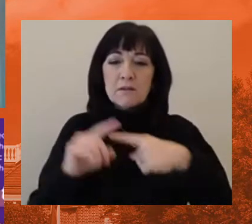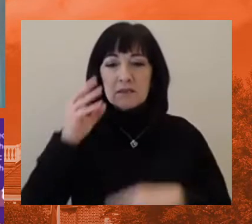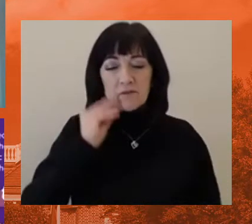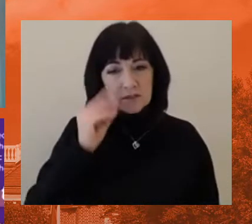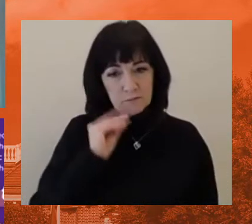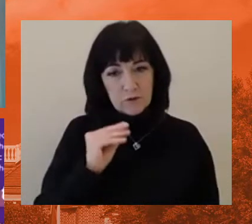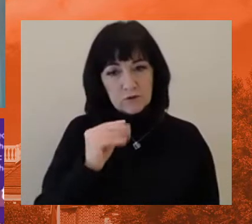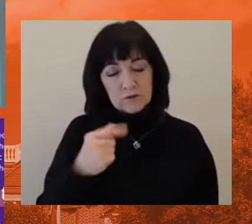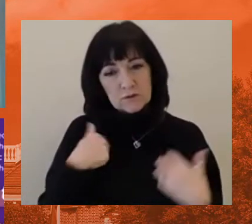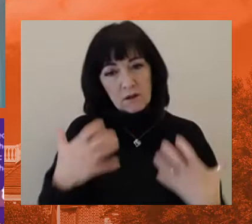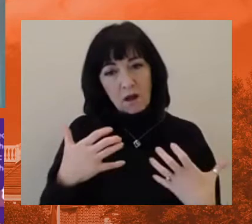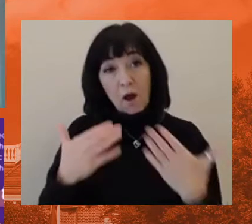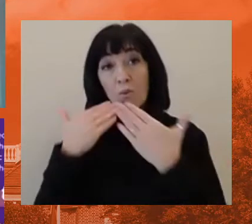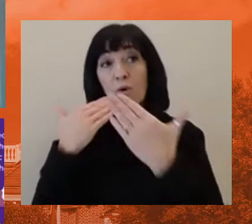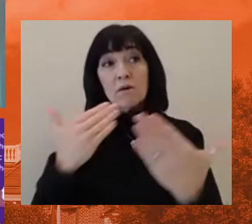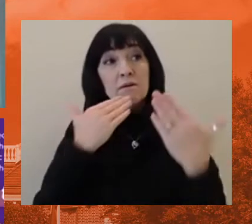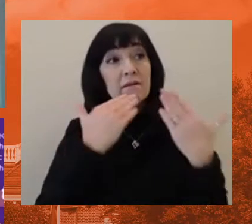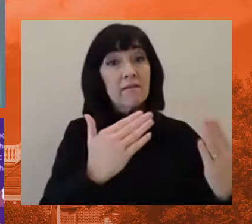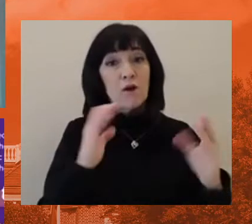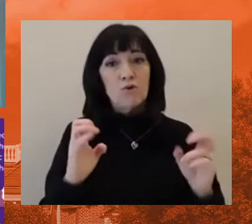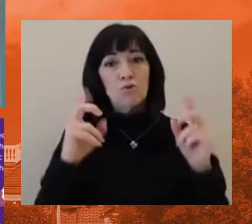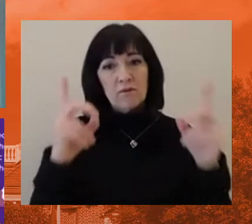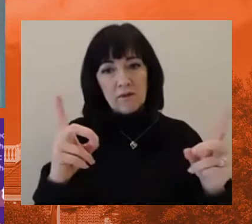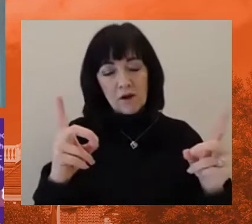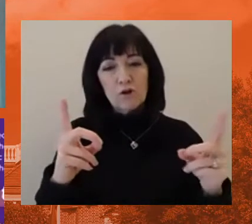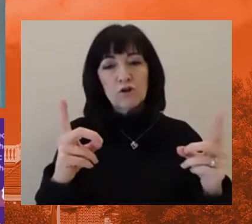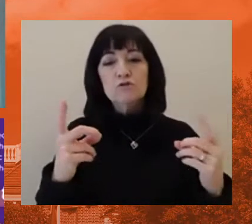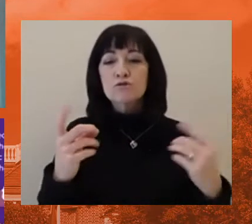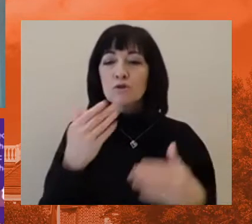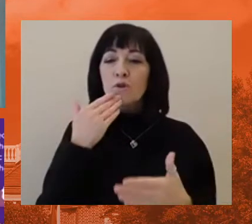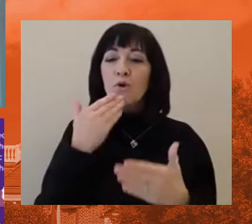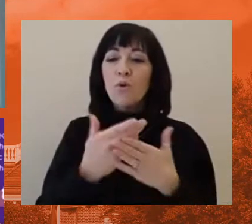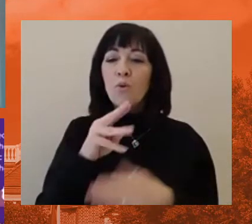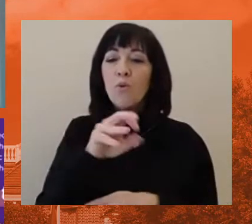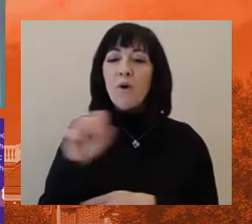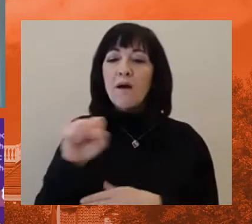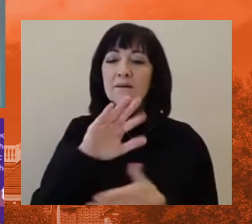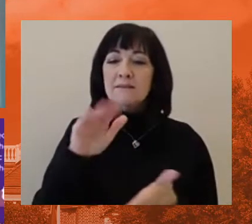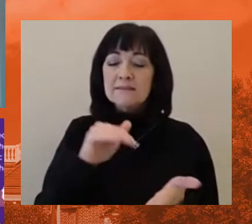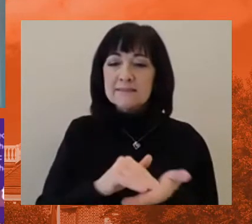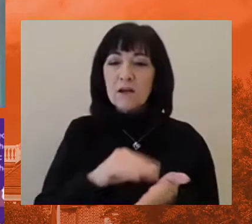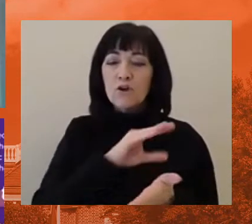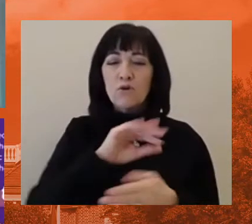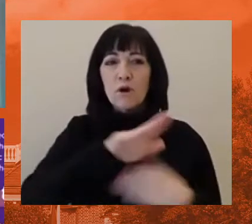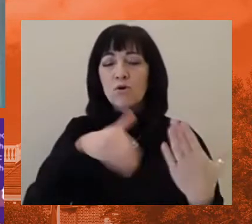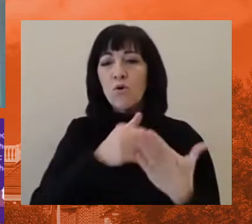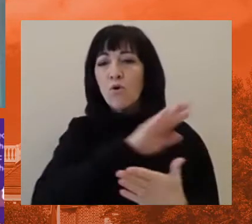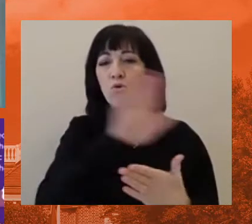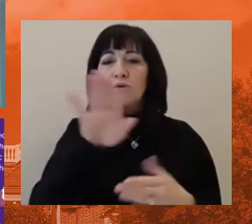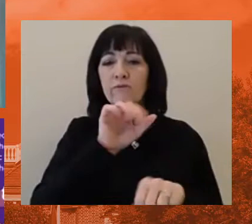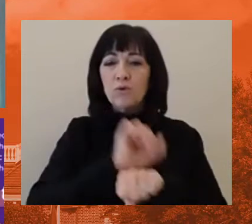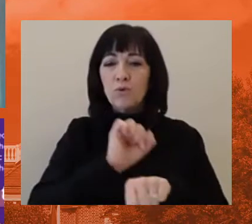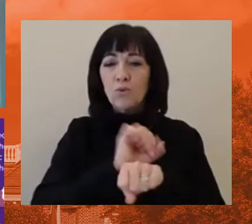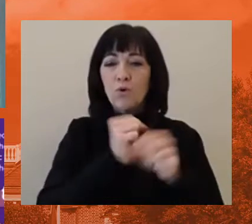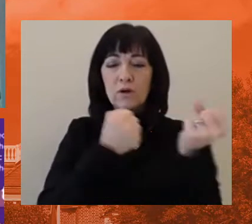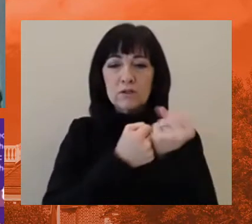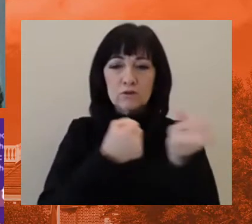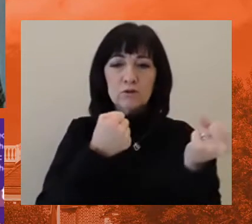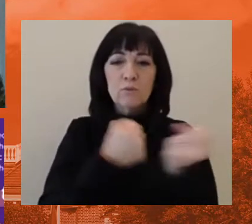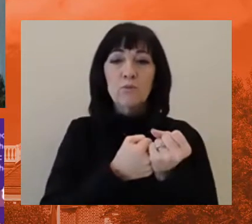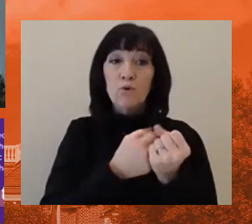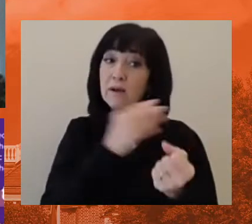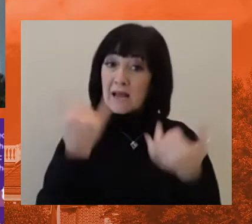the educators, advocates, the wellness centers, and supporting staff for the work that they have done and continue to do. We as